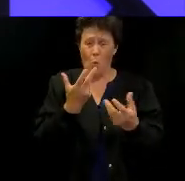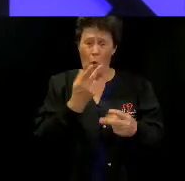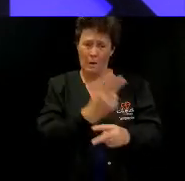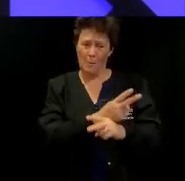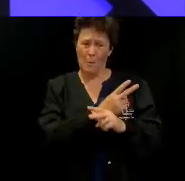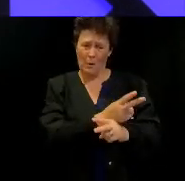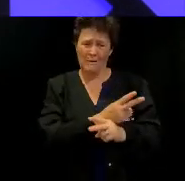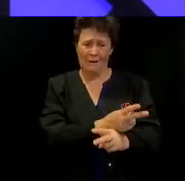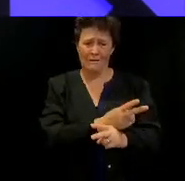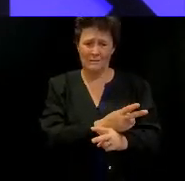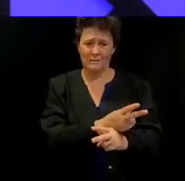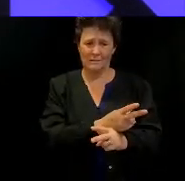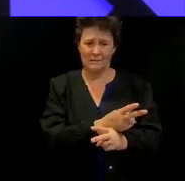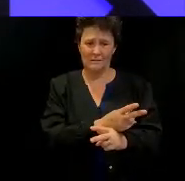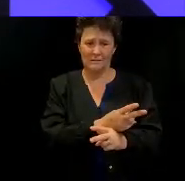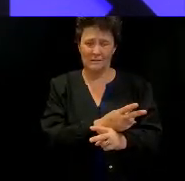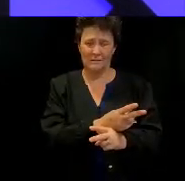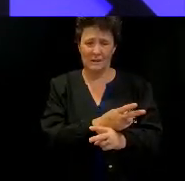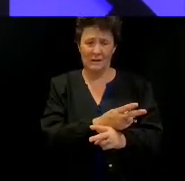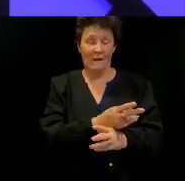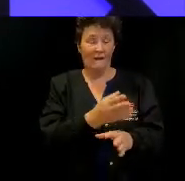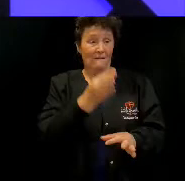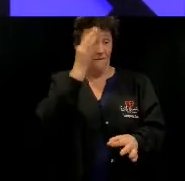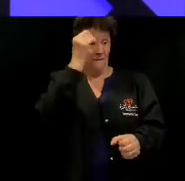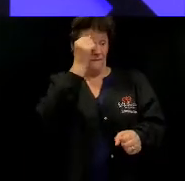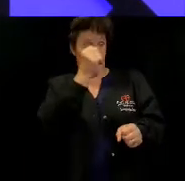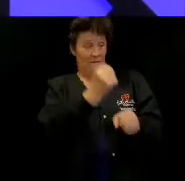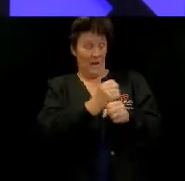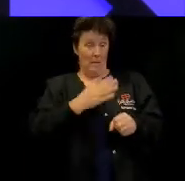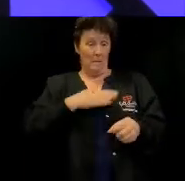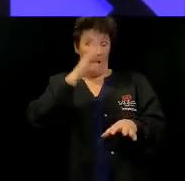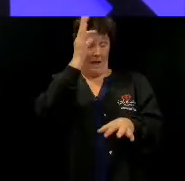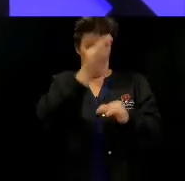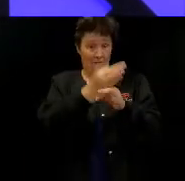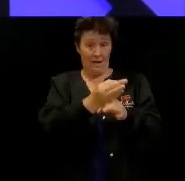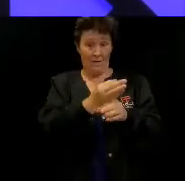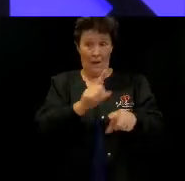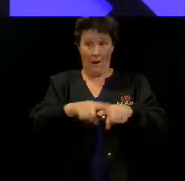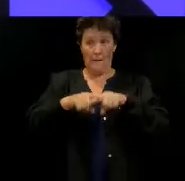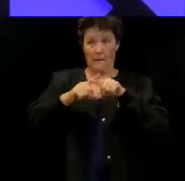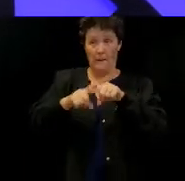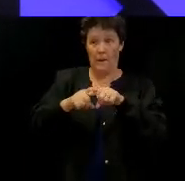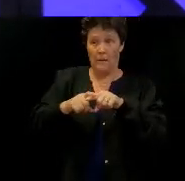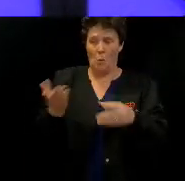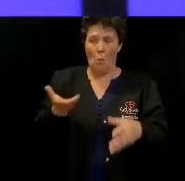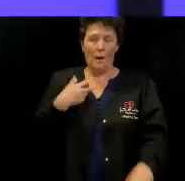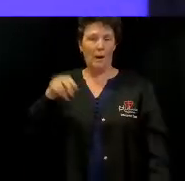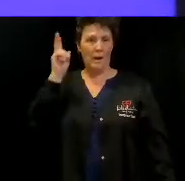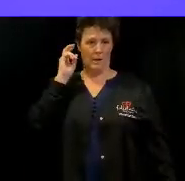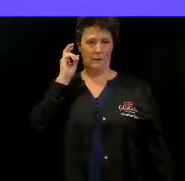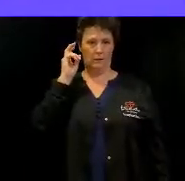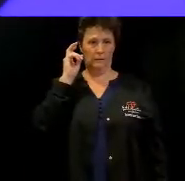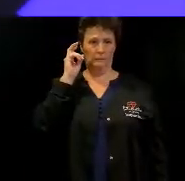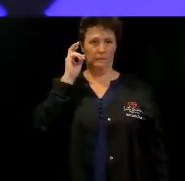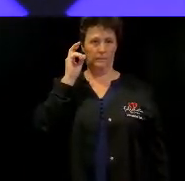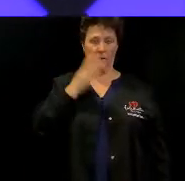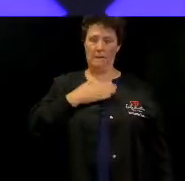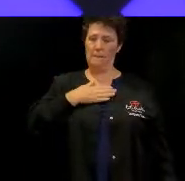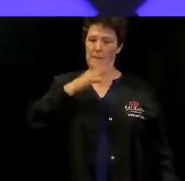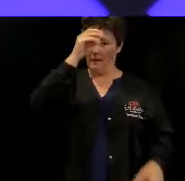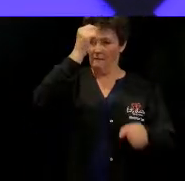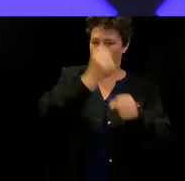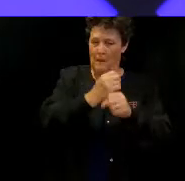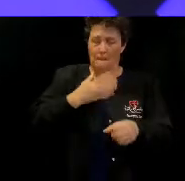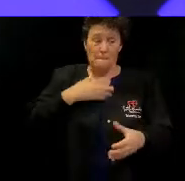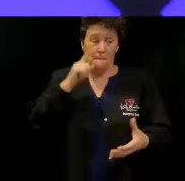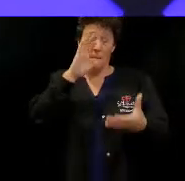God. So my faith hinges on me hearing, right? My faith, my belief,